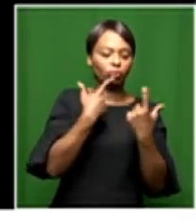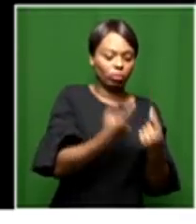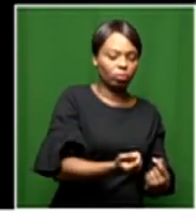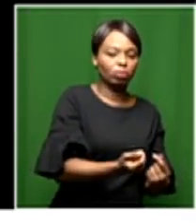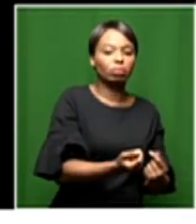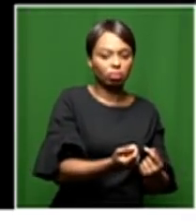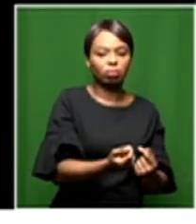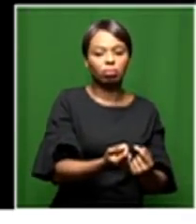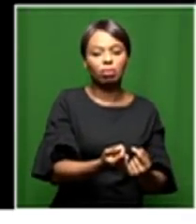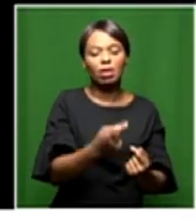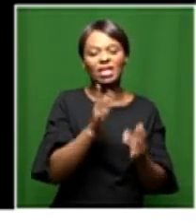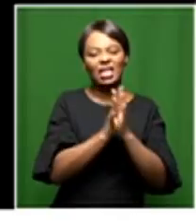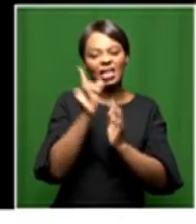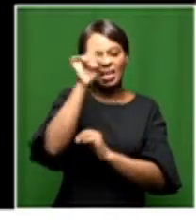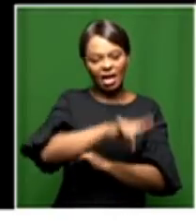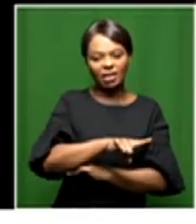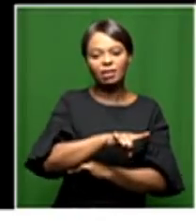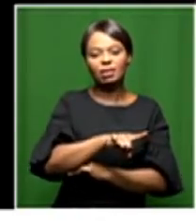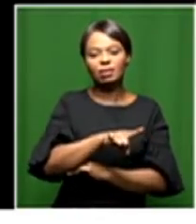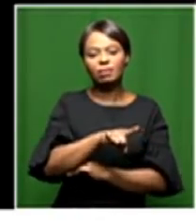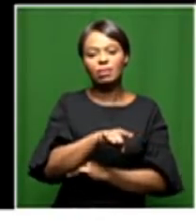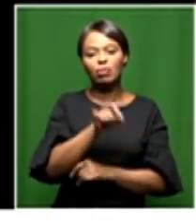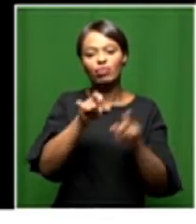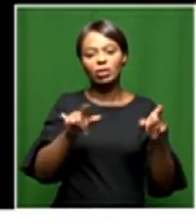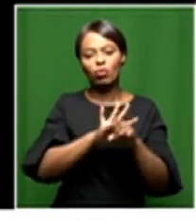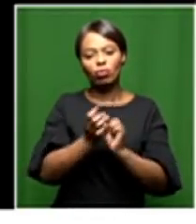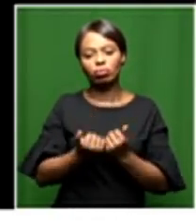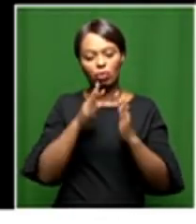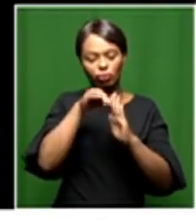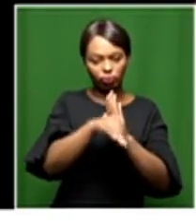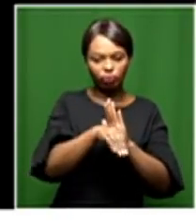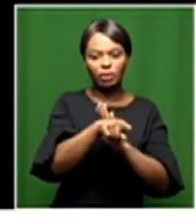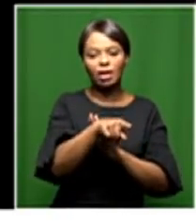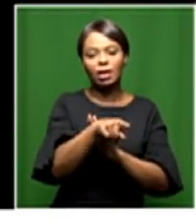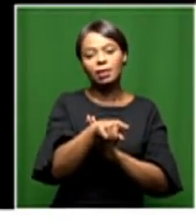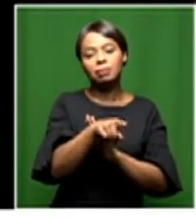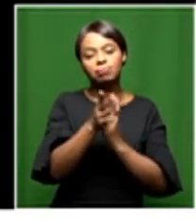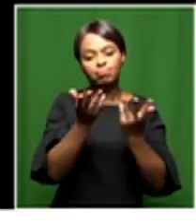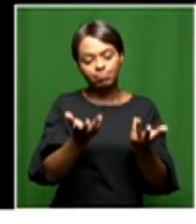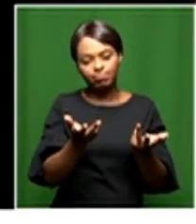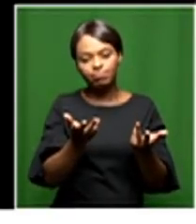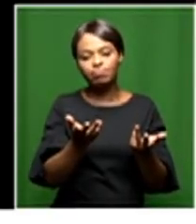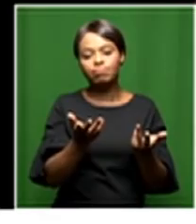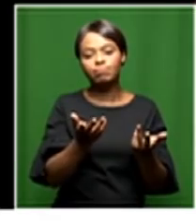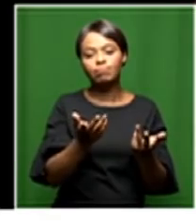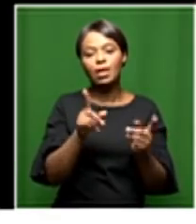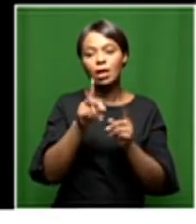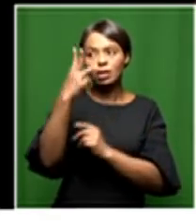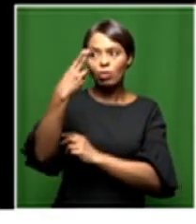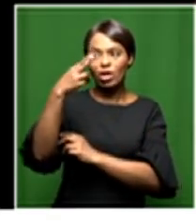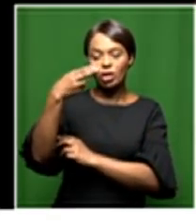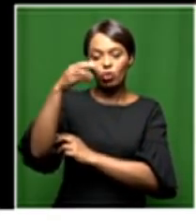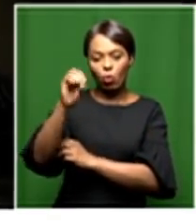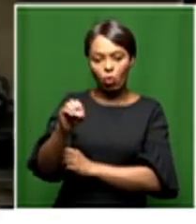to just about 10 days per patient. So it is still what the World Health Organization has